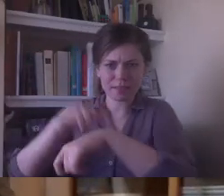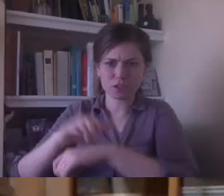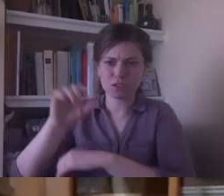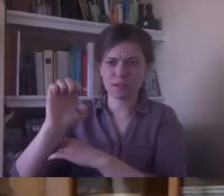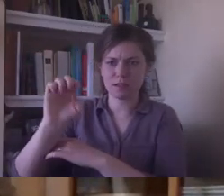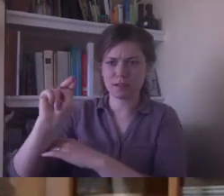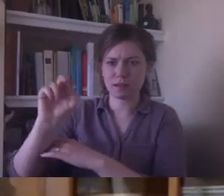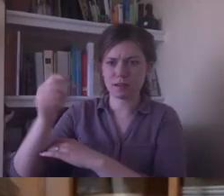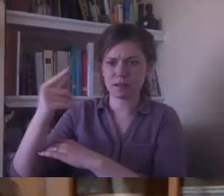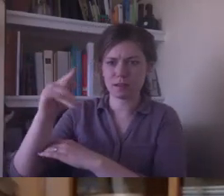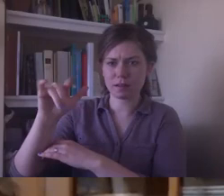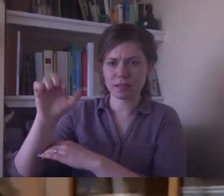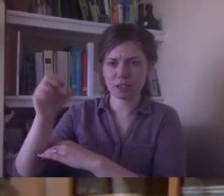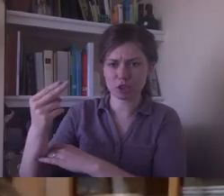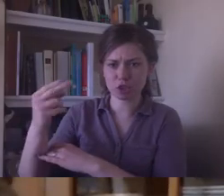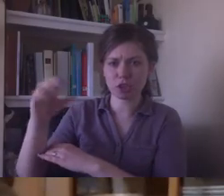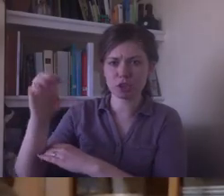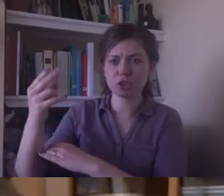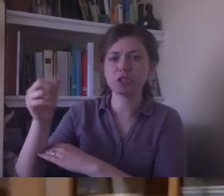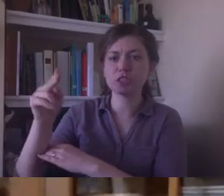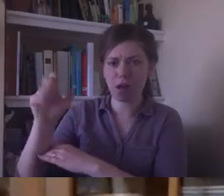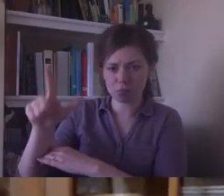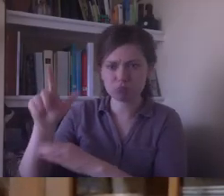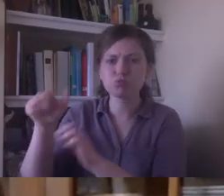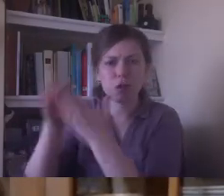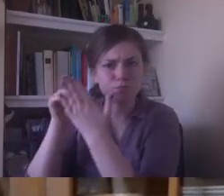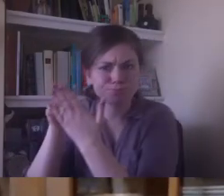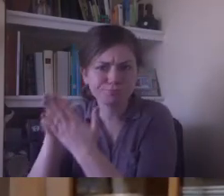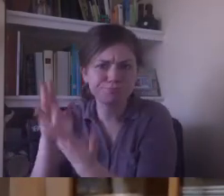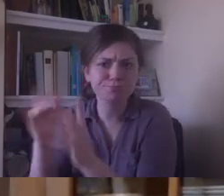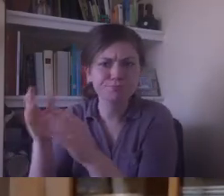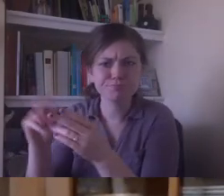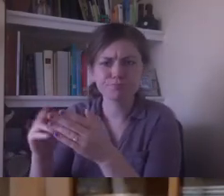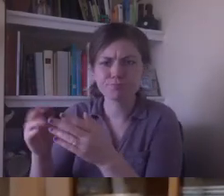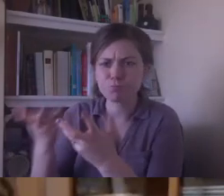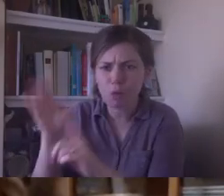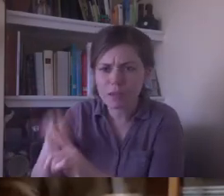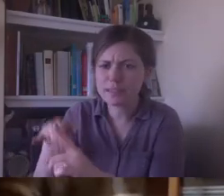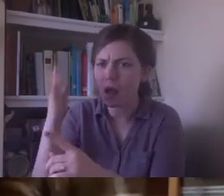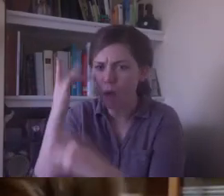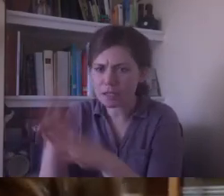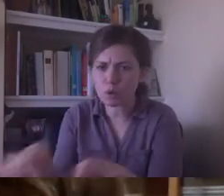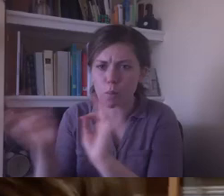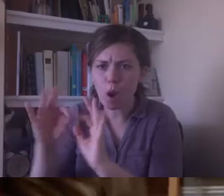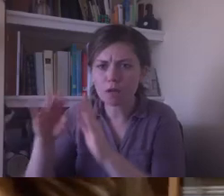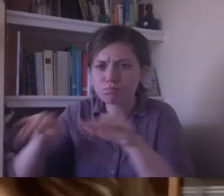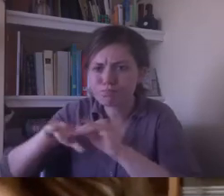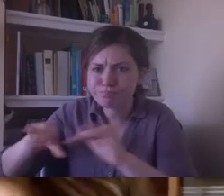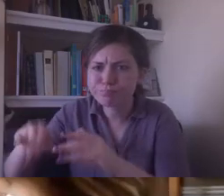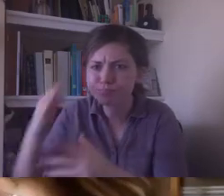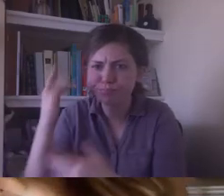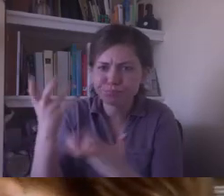online or in an encyclopedia. So you can learn more about the English Channel and why it's so important to Norbert that he's swimming.